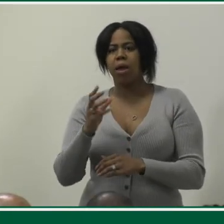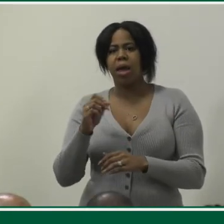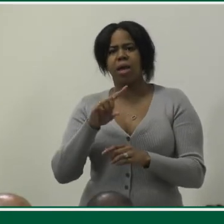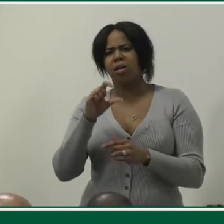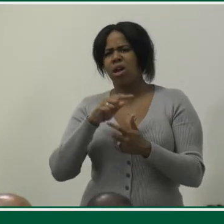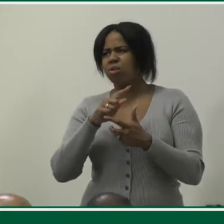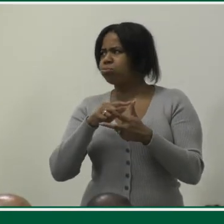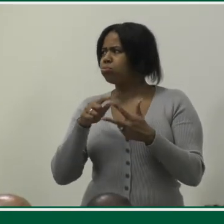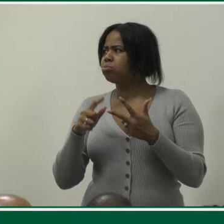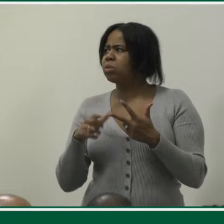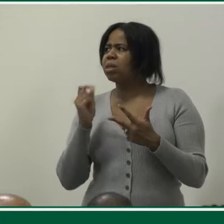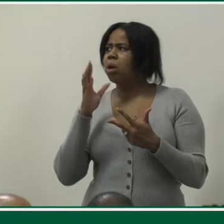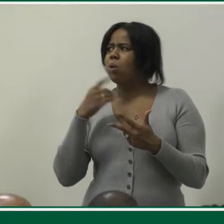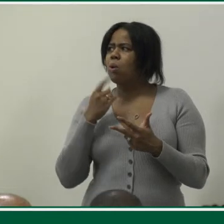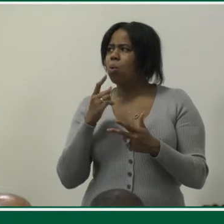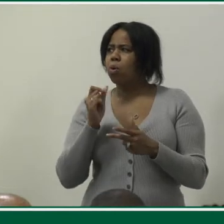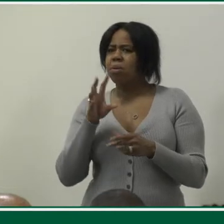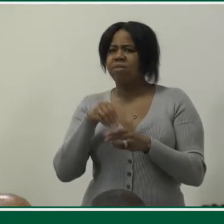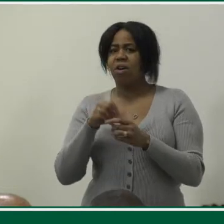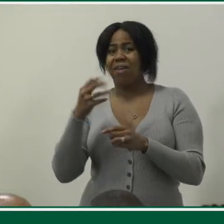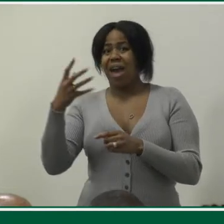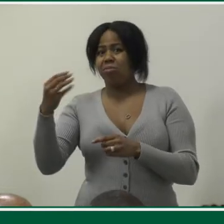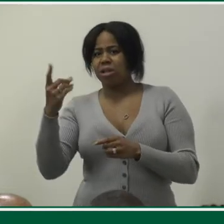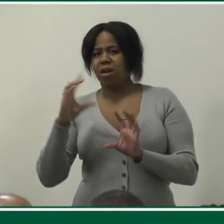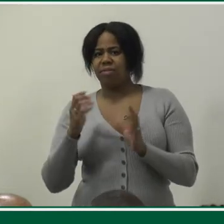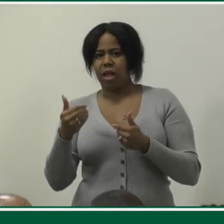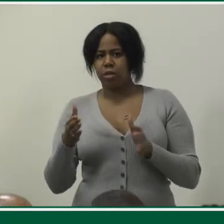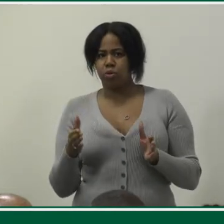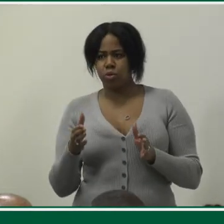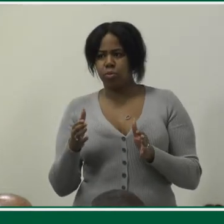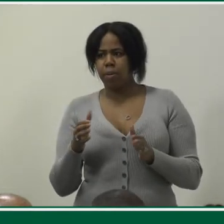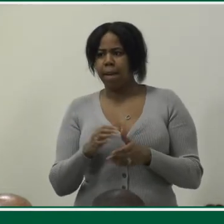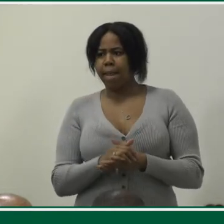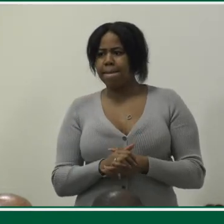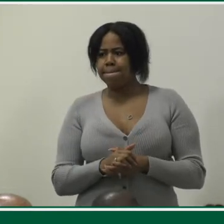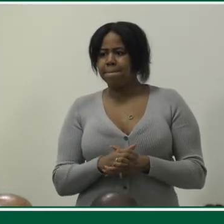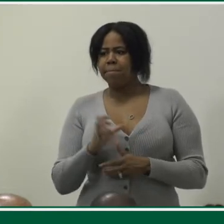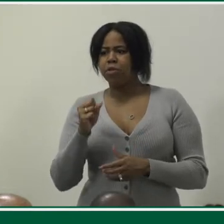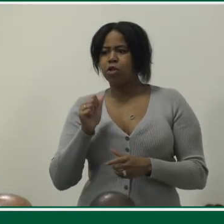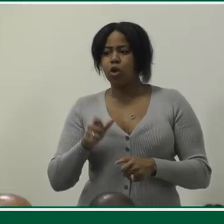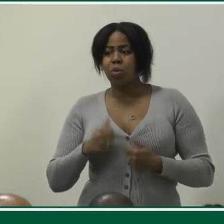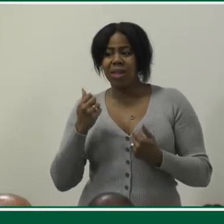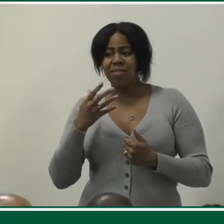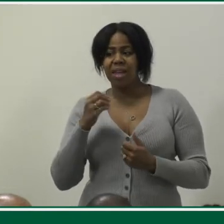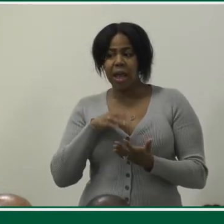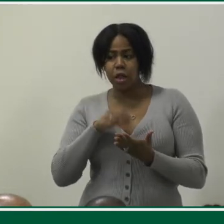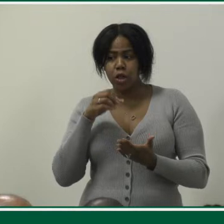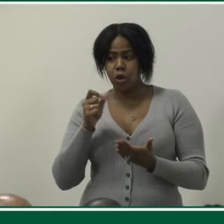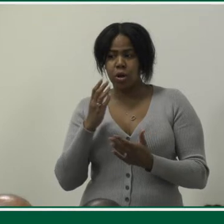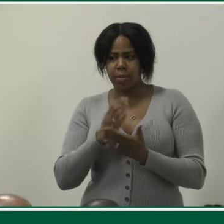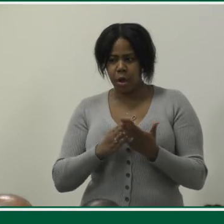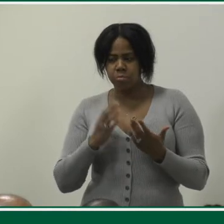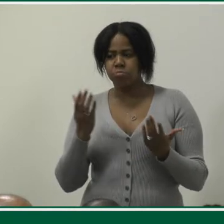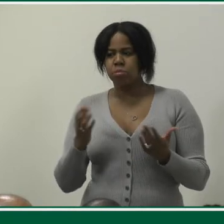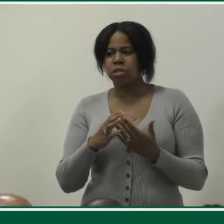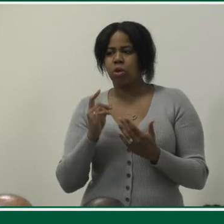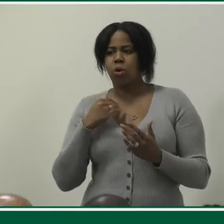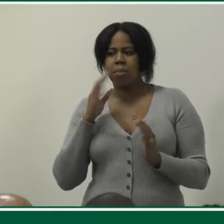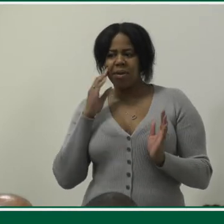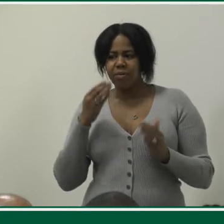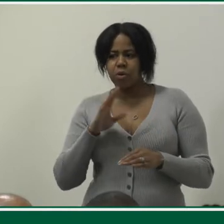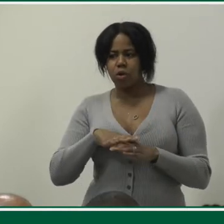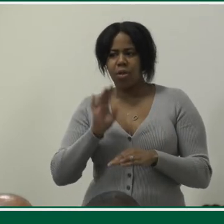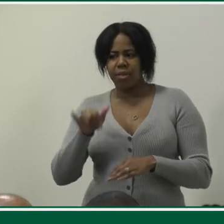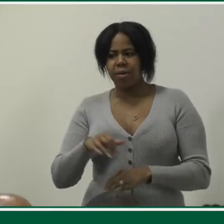the programming that takes place outside of the classroom. So there's a residential, for example, living and learning component. That will be the focus of that